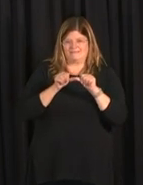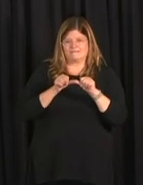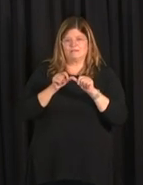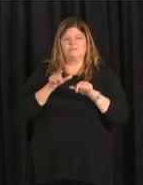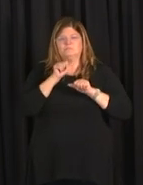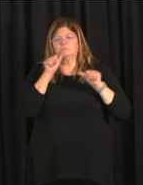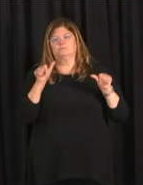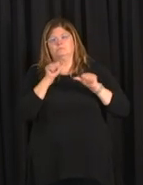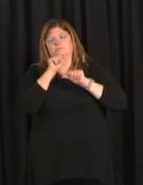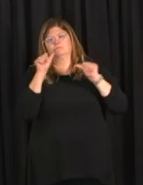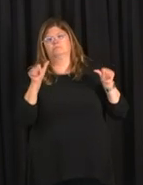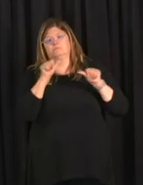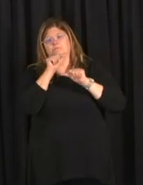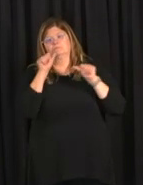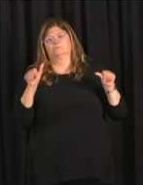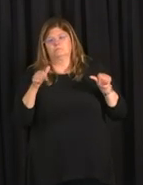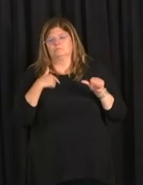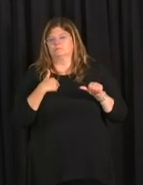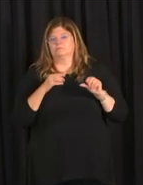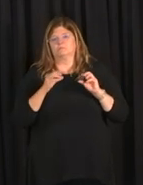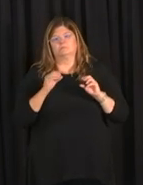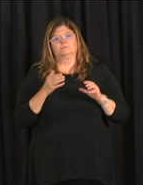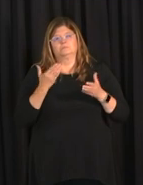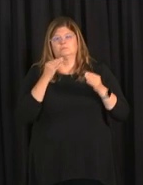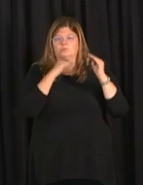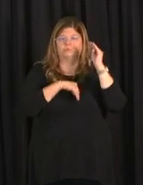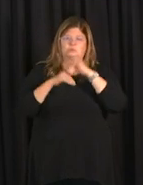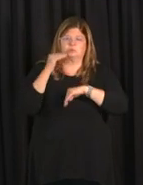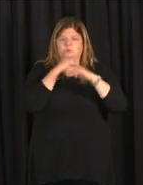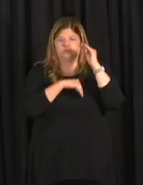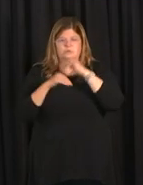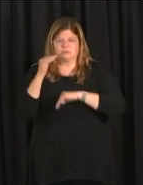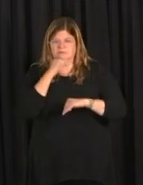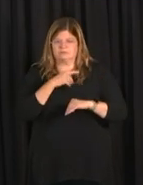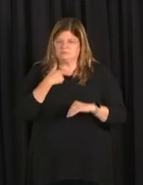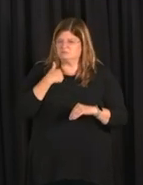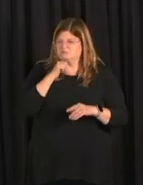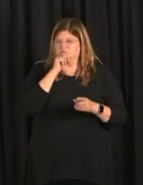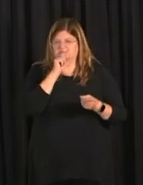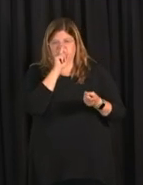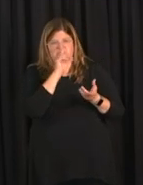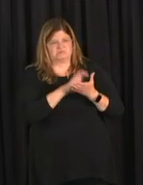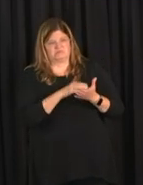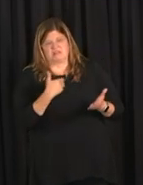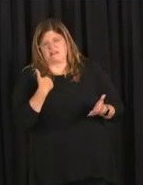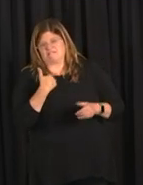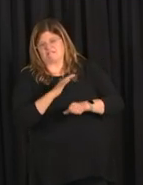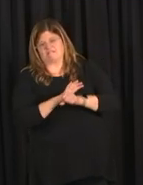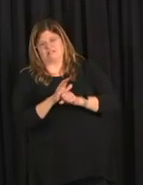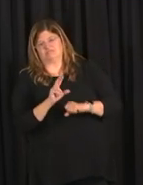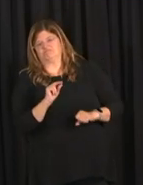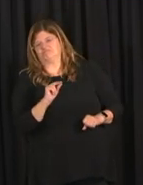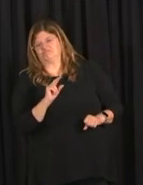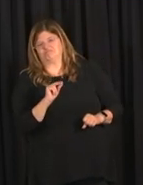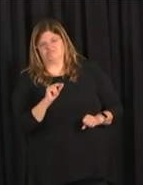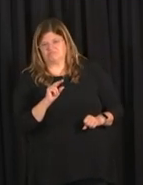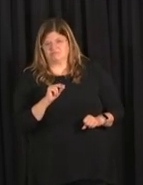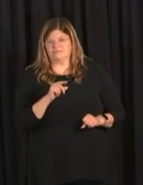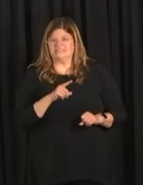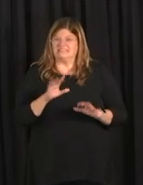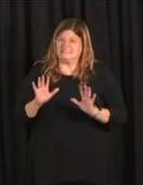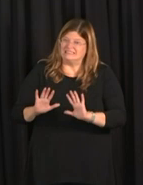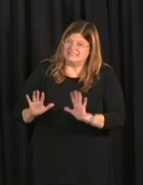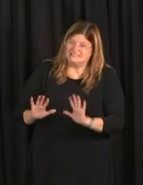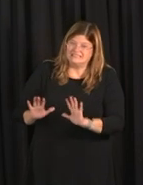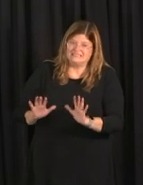denied that the authenticity of the test result associated with their case file. The case has emphasized